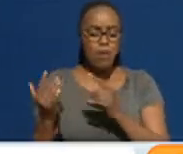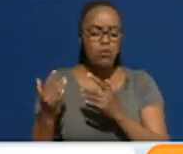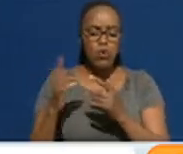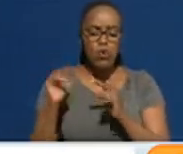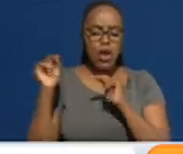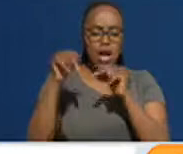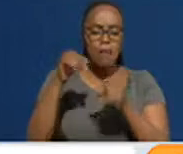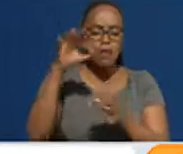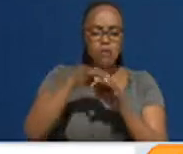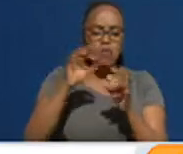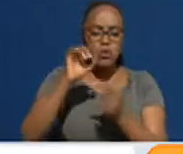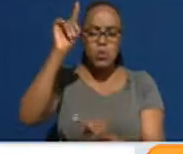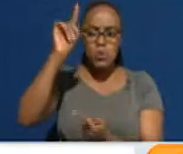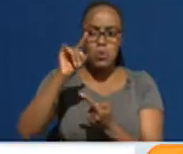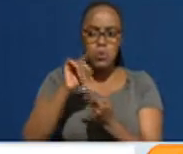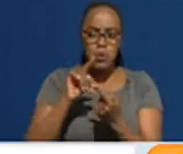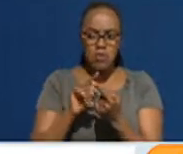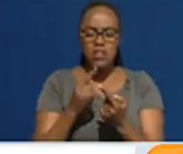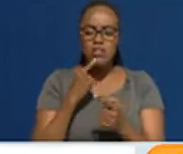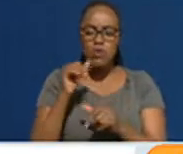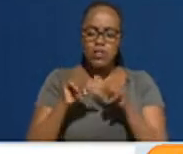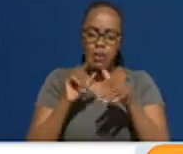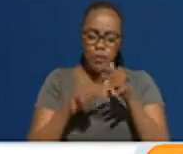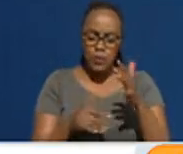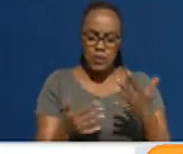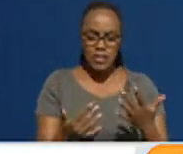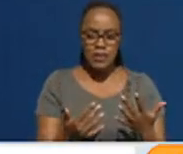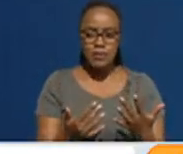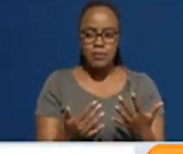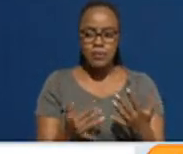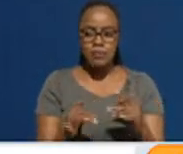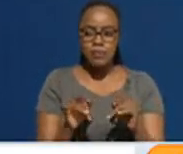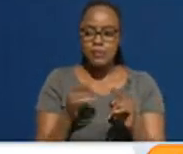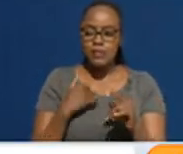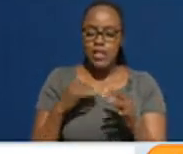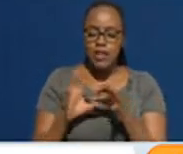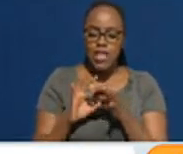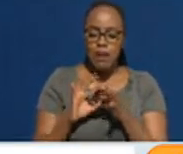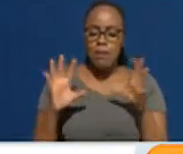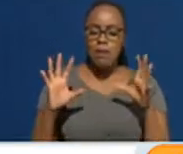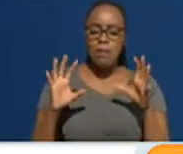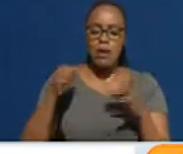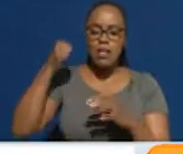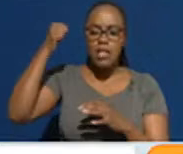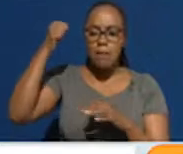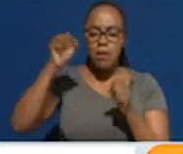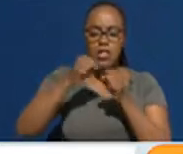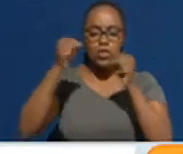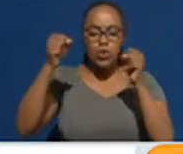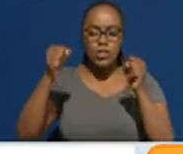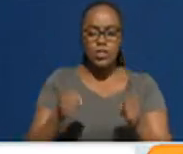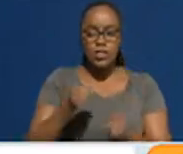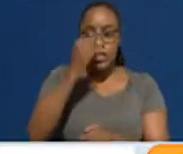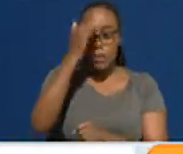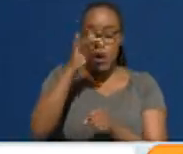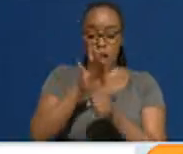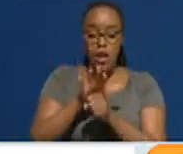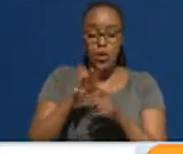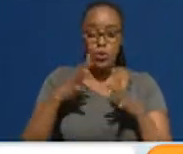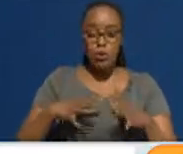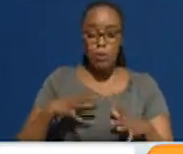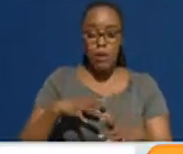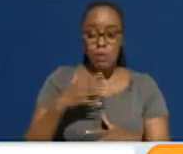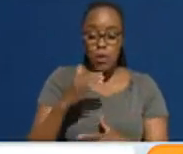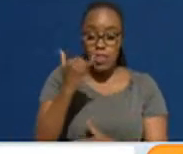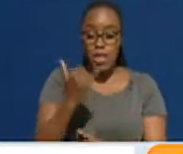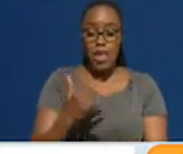speaks to this apathy, talks about a disengagement with the political system. Mm. Because many people find, especially